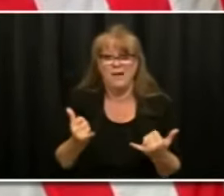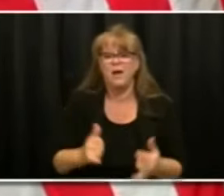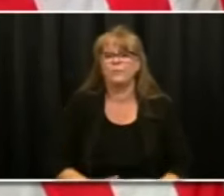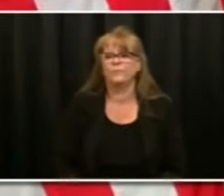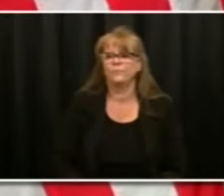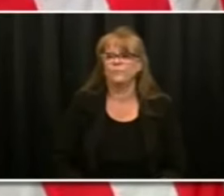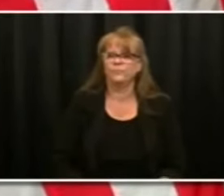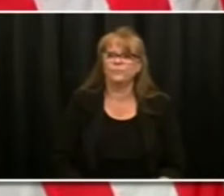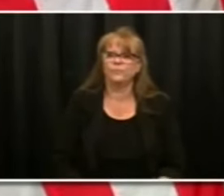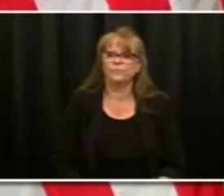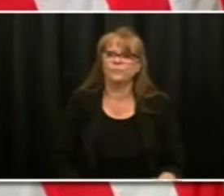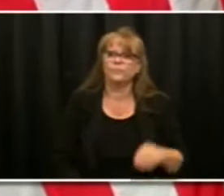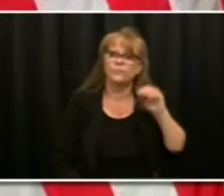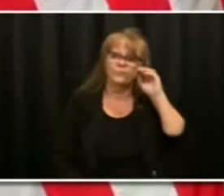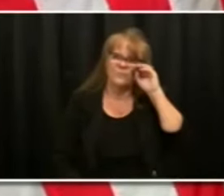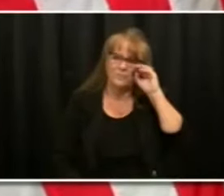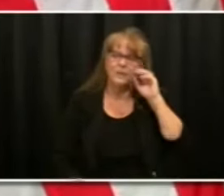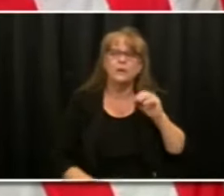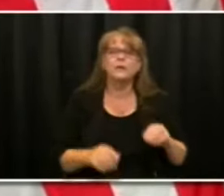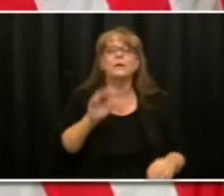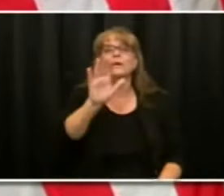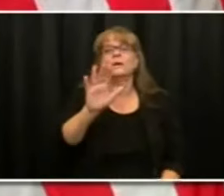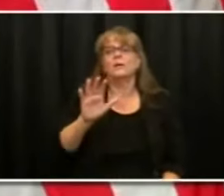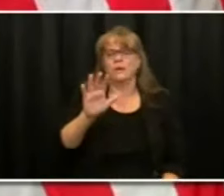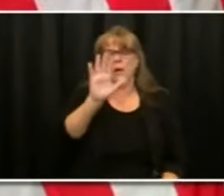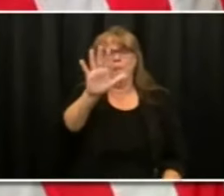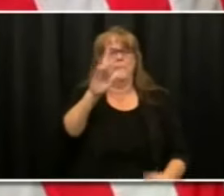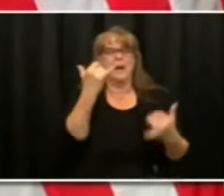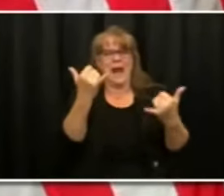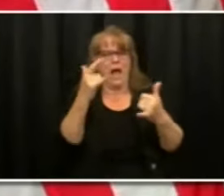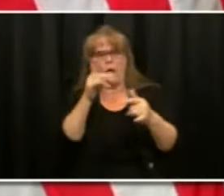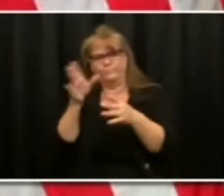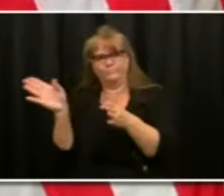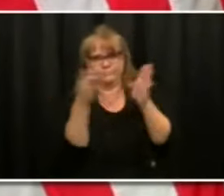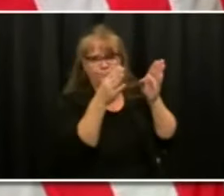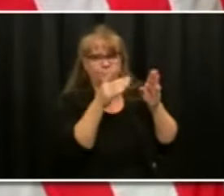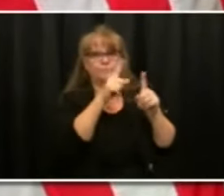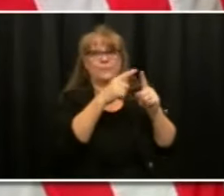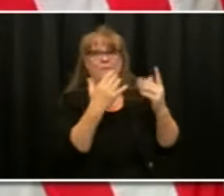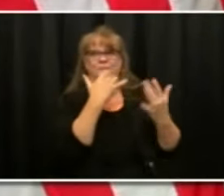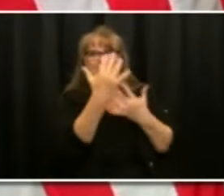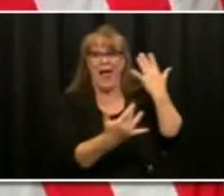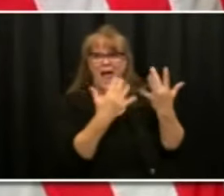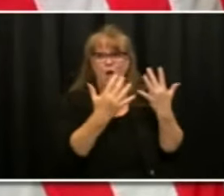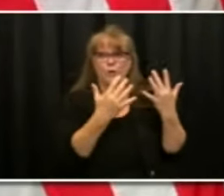epidemiological and other updates, a brief update on the fires. Cameron Peak, the largest fire in the history of our state,